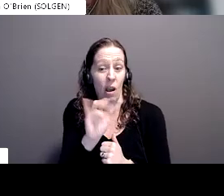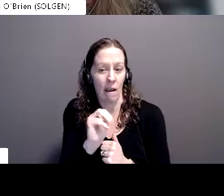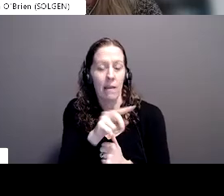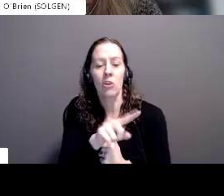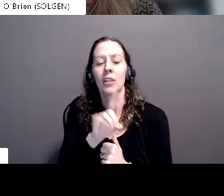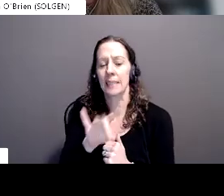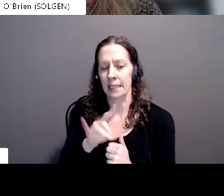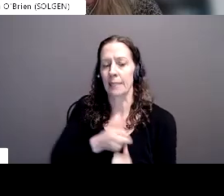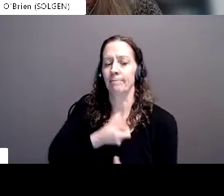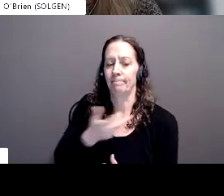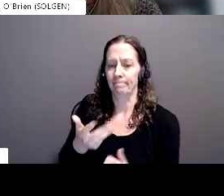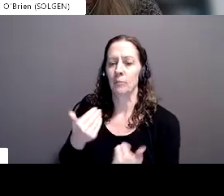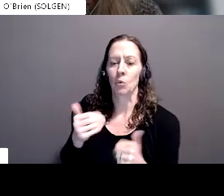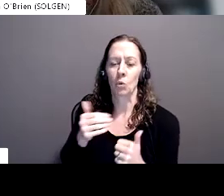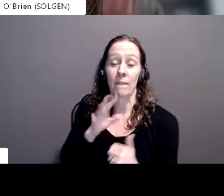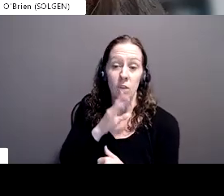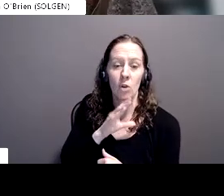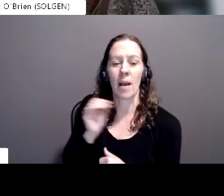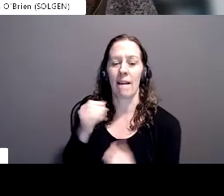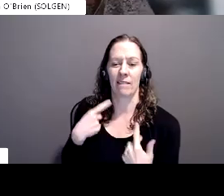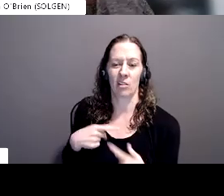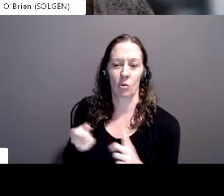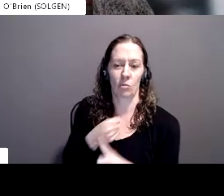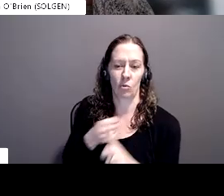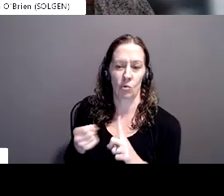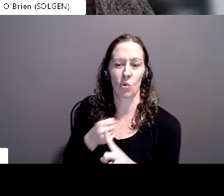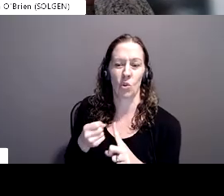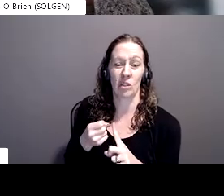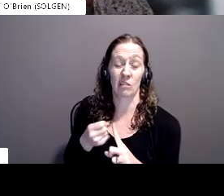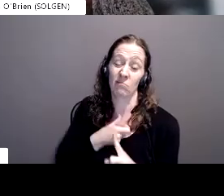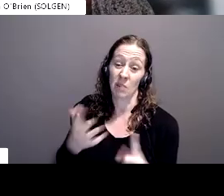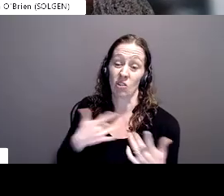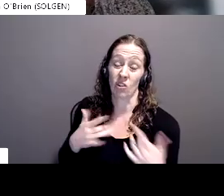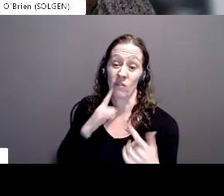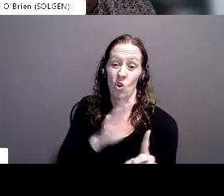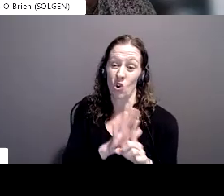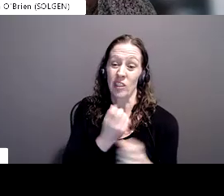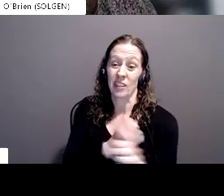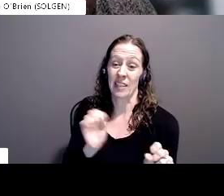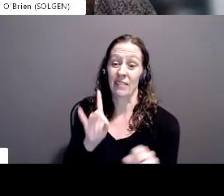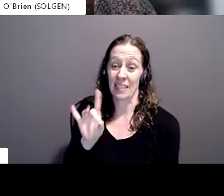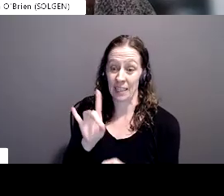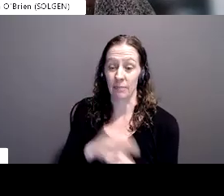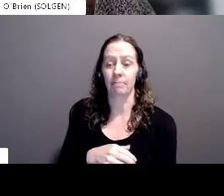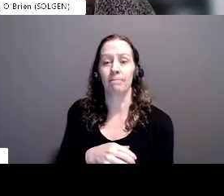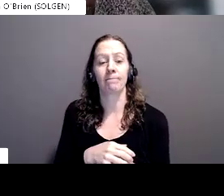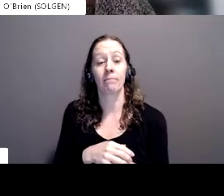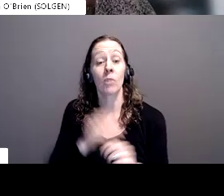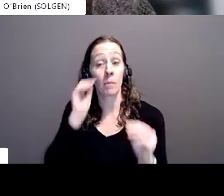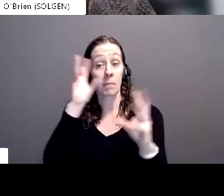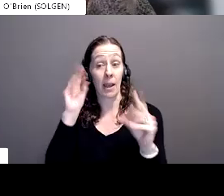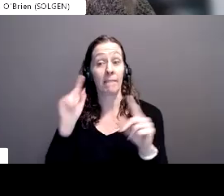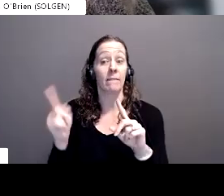abuse and expressed concern for her own safety. So the paramedics first transported Mr. Ryan